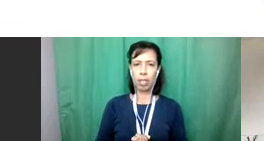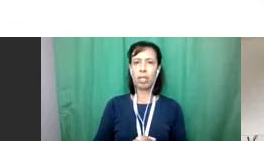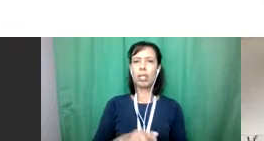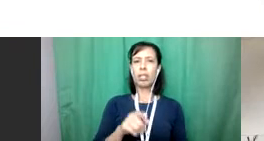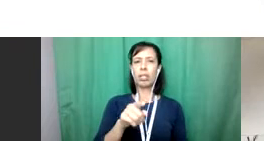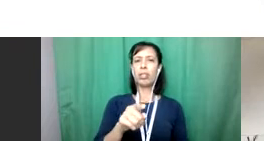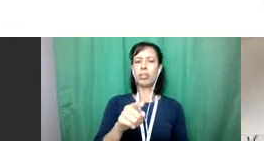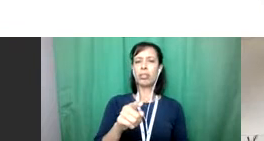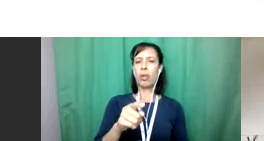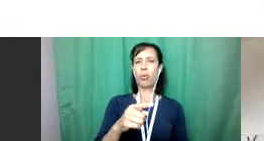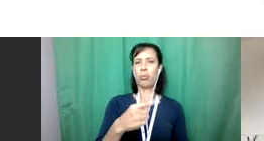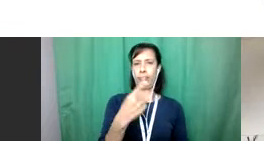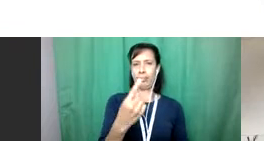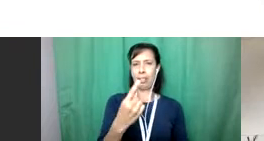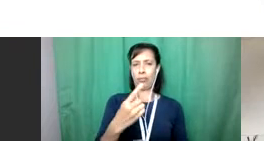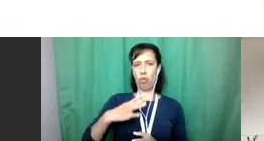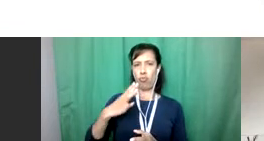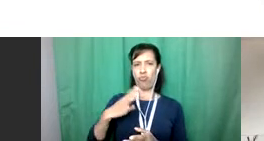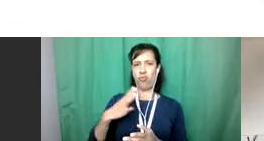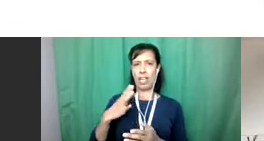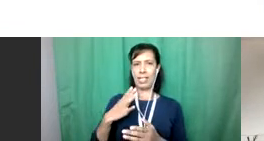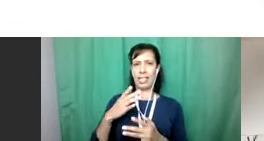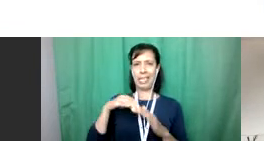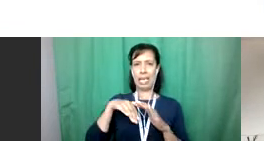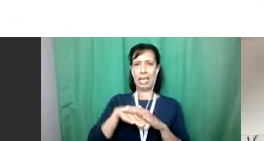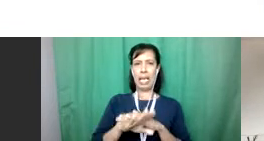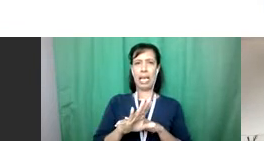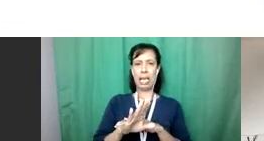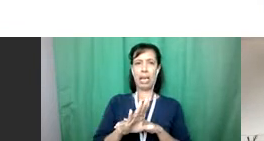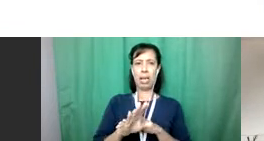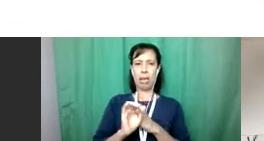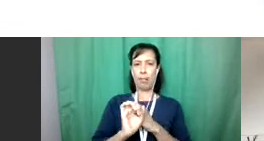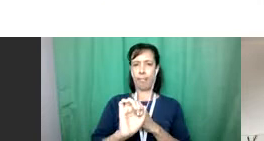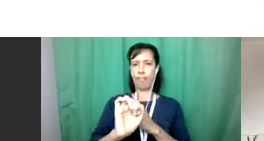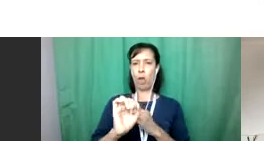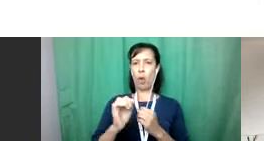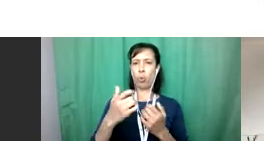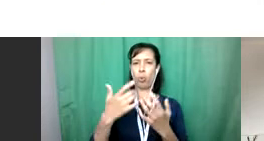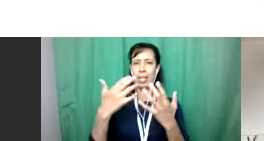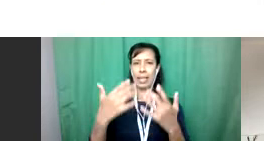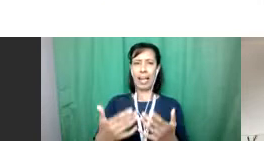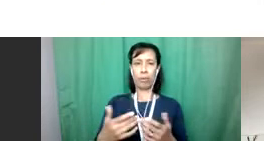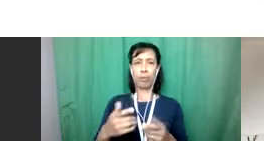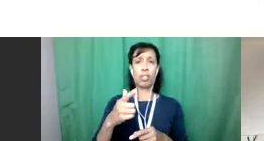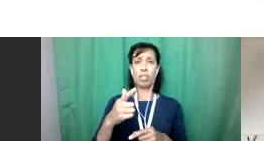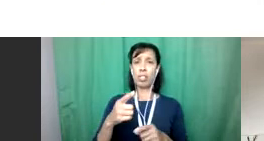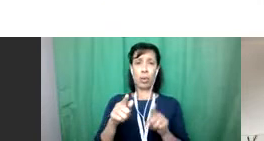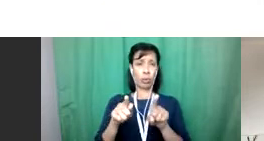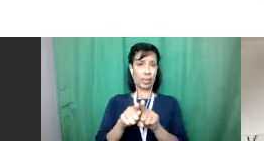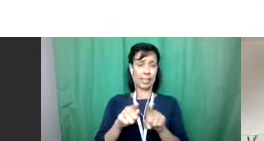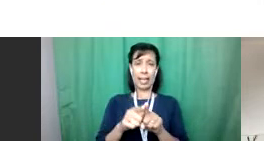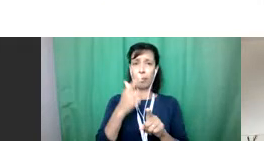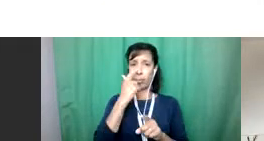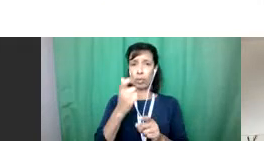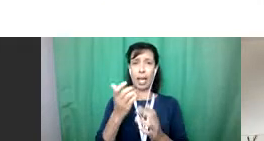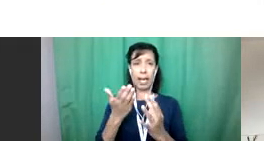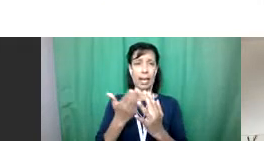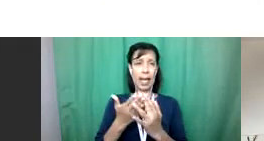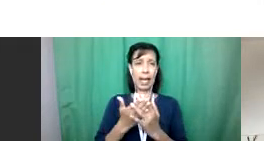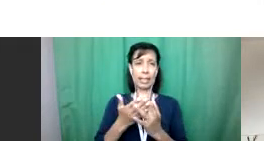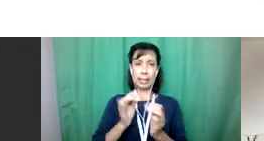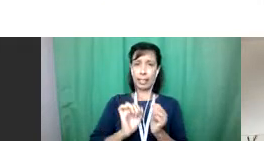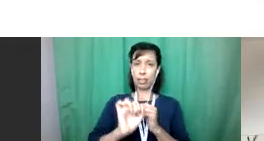account. You can access this in the same way that I'm at home. I'm accessing my LSBU